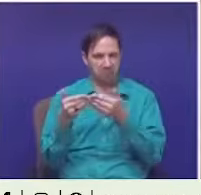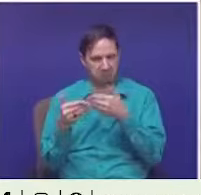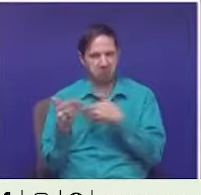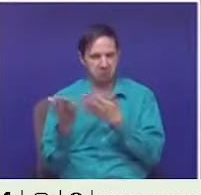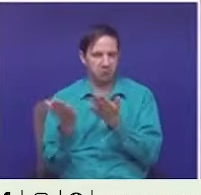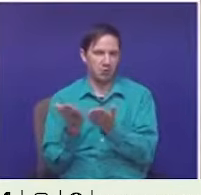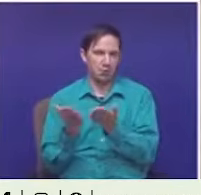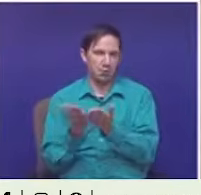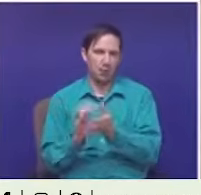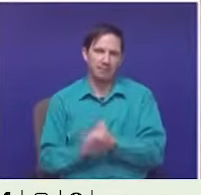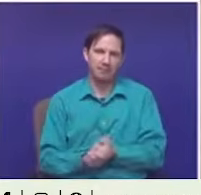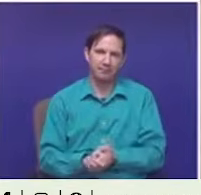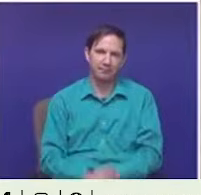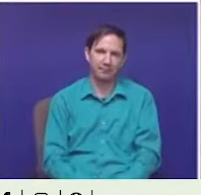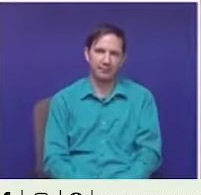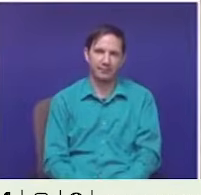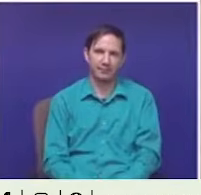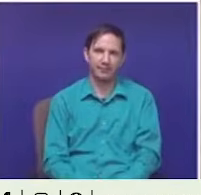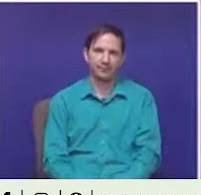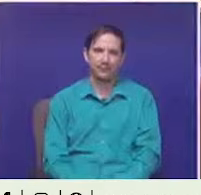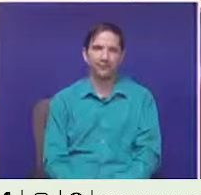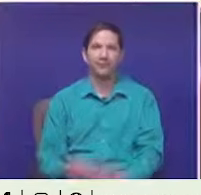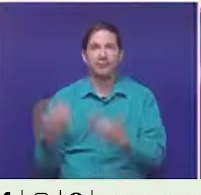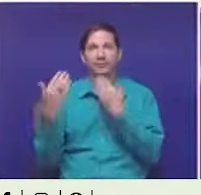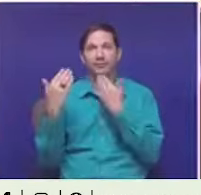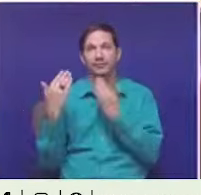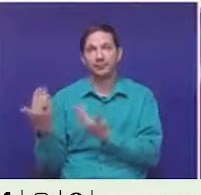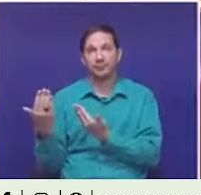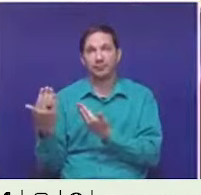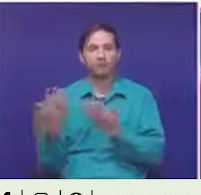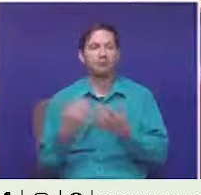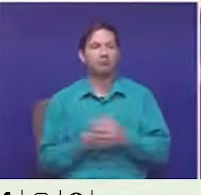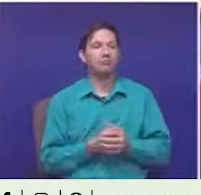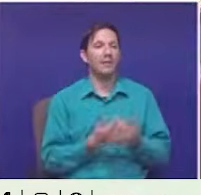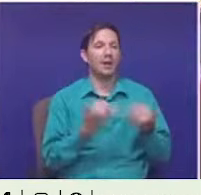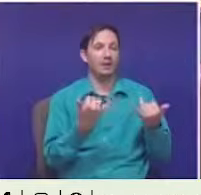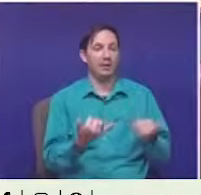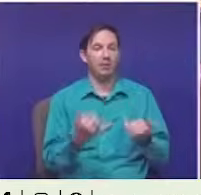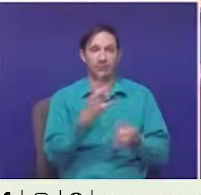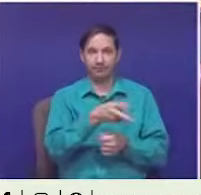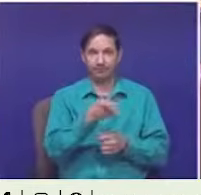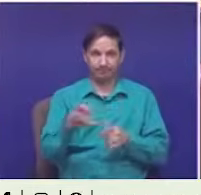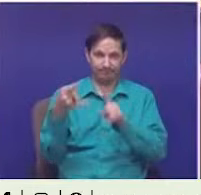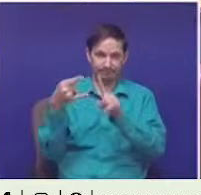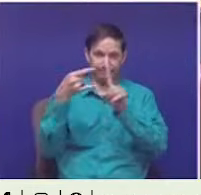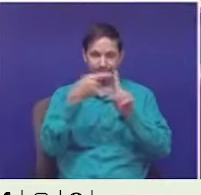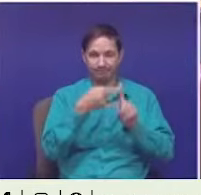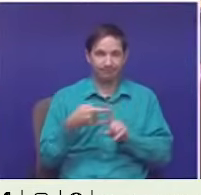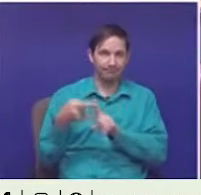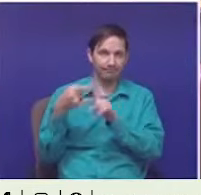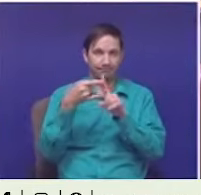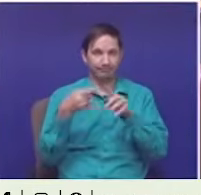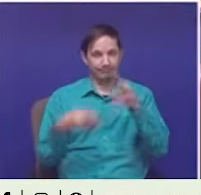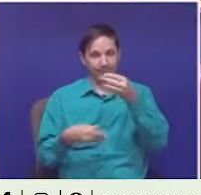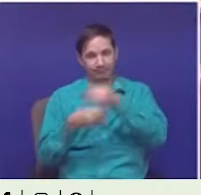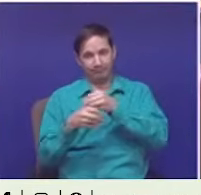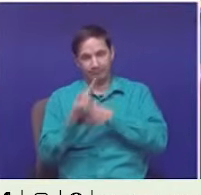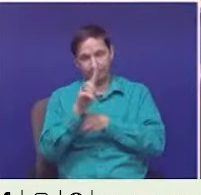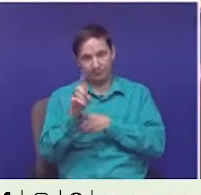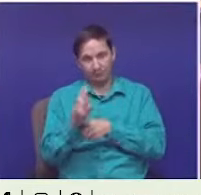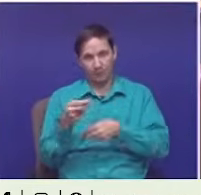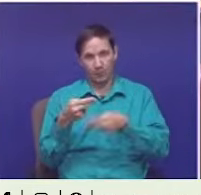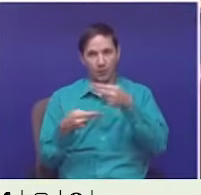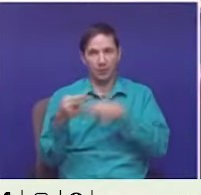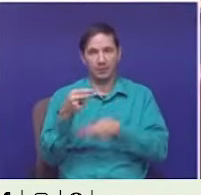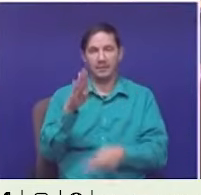children. Thank you. Thank you very much, Minister. We're returning now to the virtual platform, and the next supplementary question will be posed by